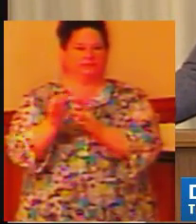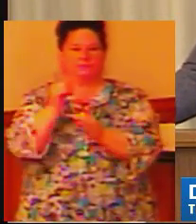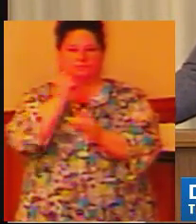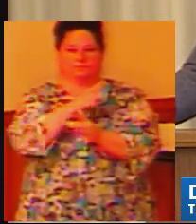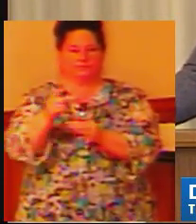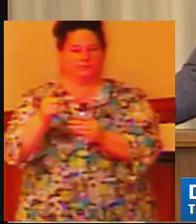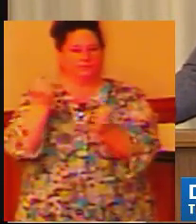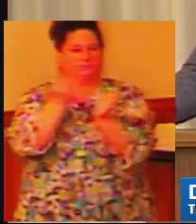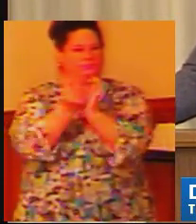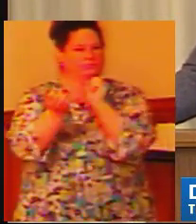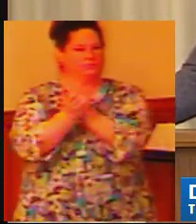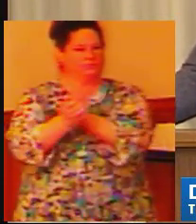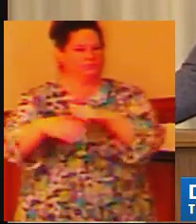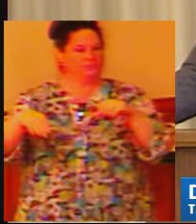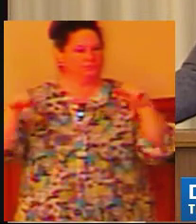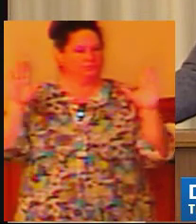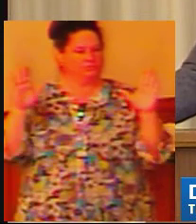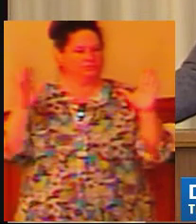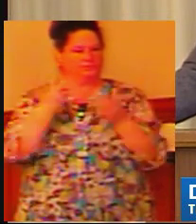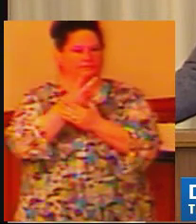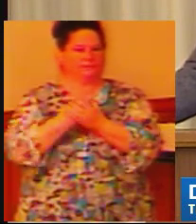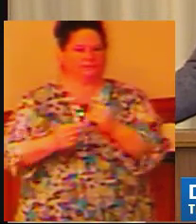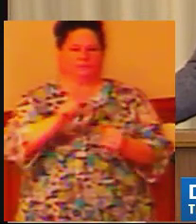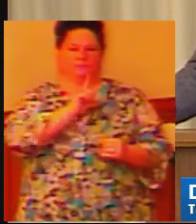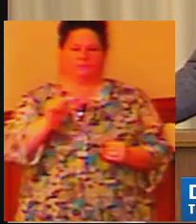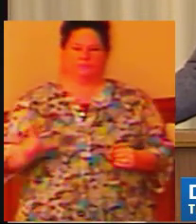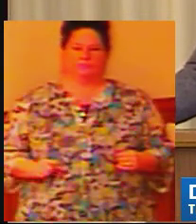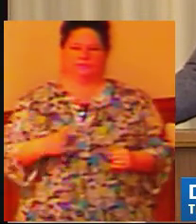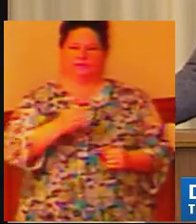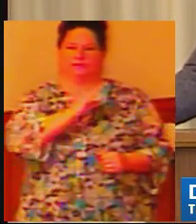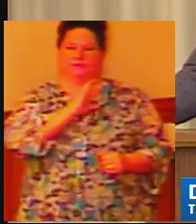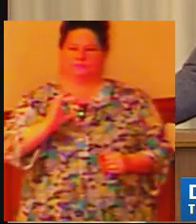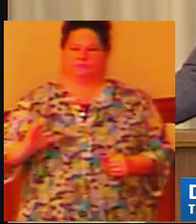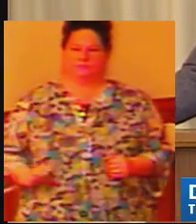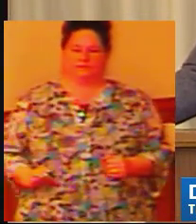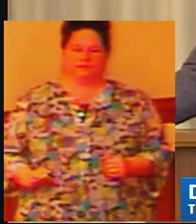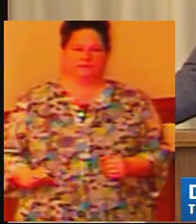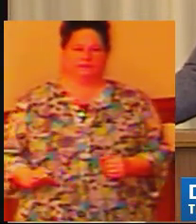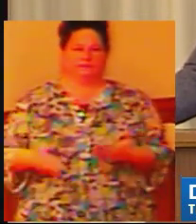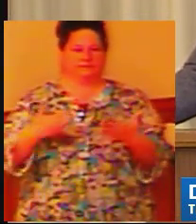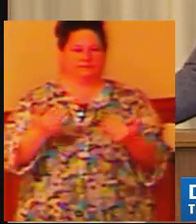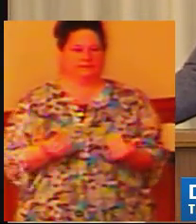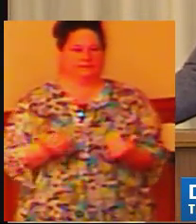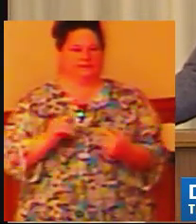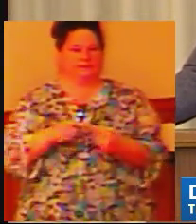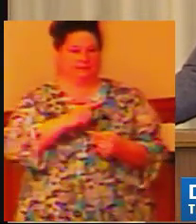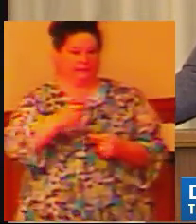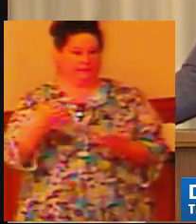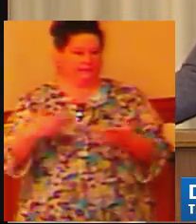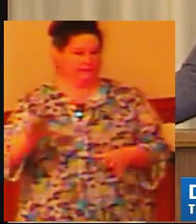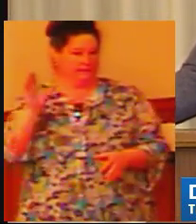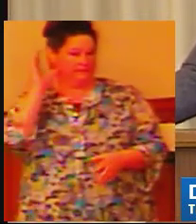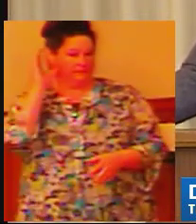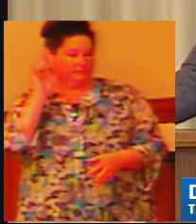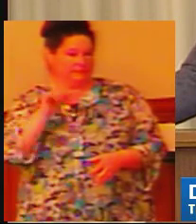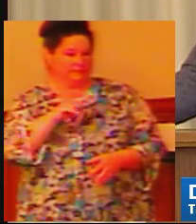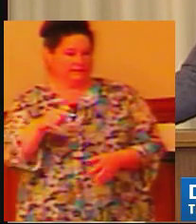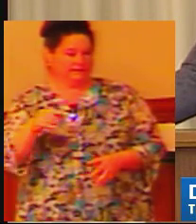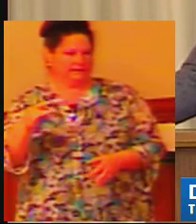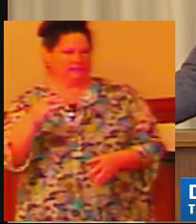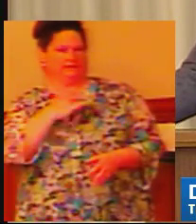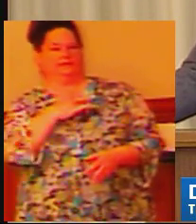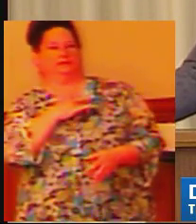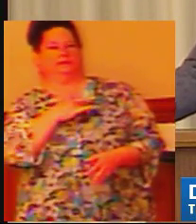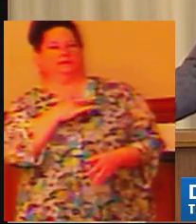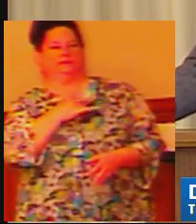ye have crucified, both Lord and Christ. Now, when they had heard this, they were pricked in their